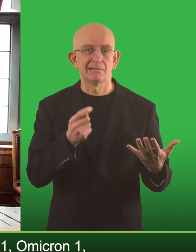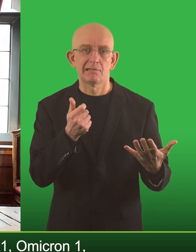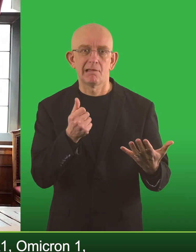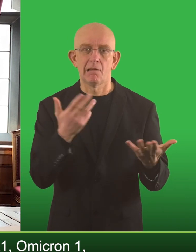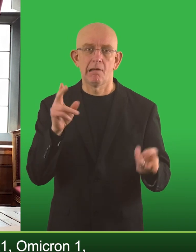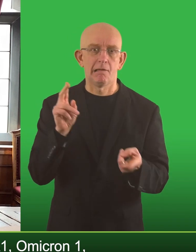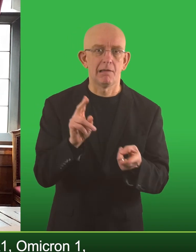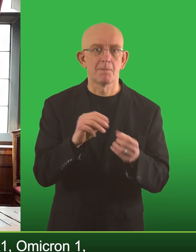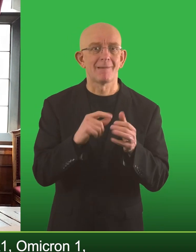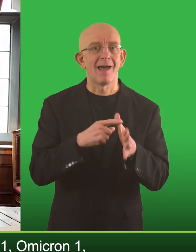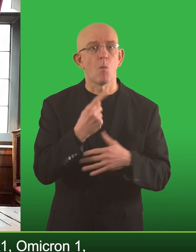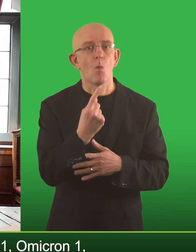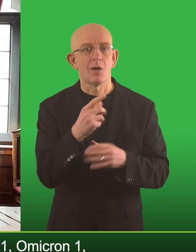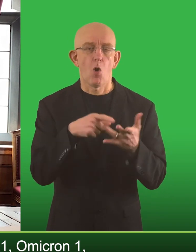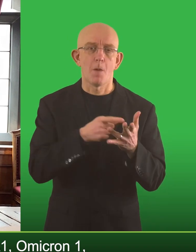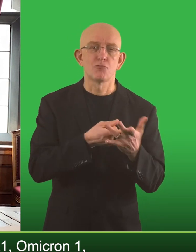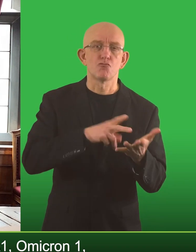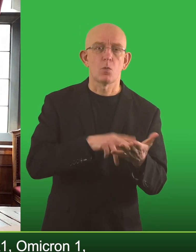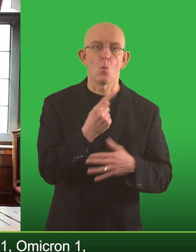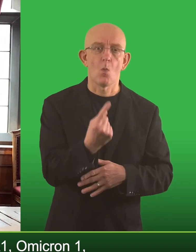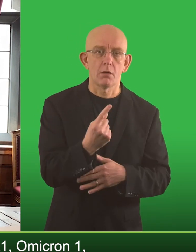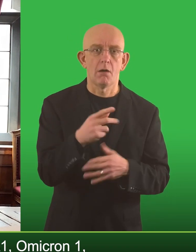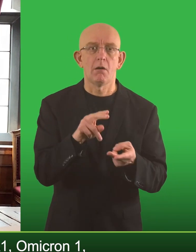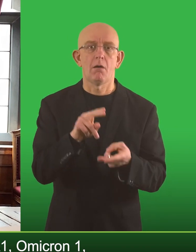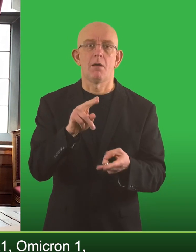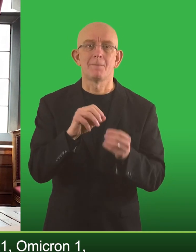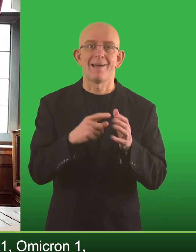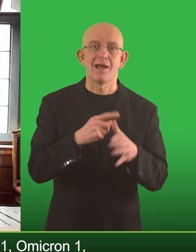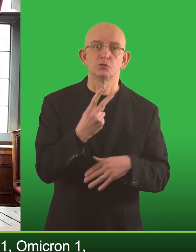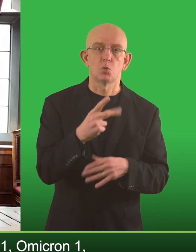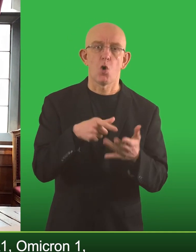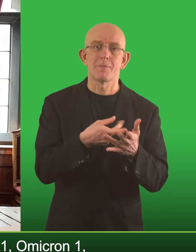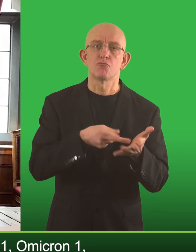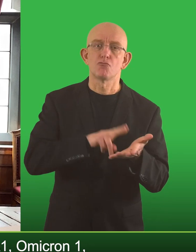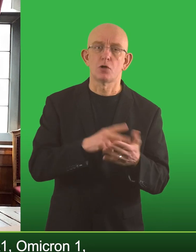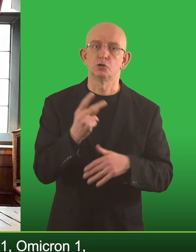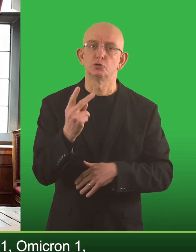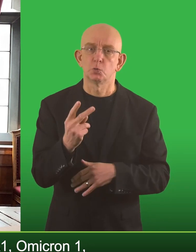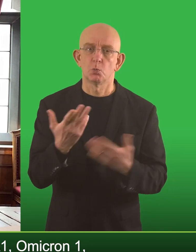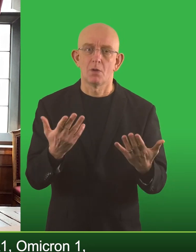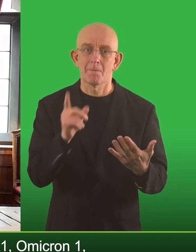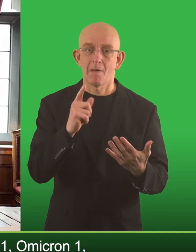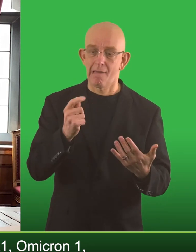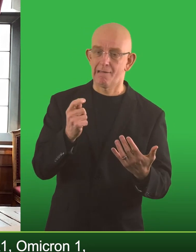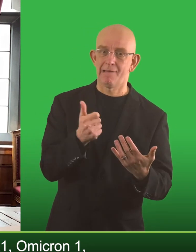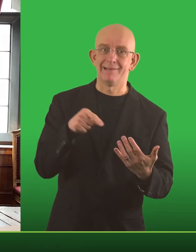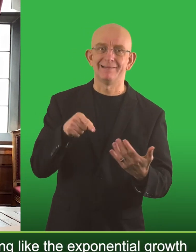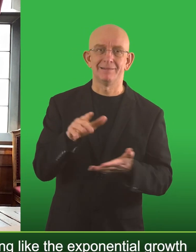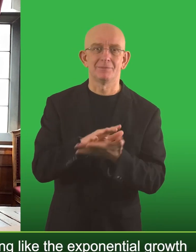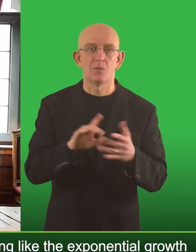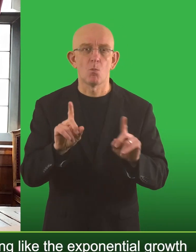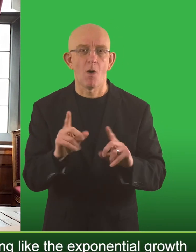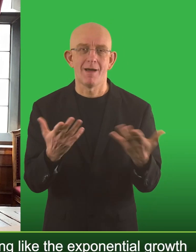Sort of a gentle fall off of BA1 or Omicron 1 and a gentle rise of BA2, Omicron 2.